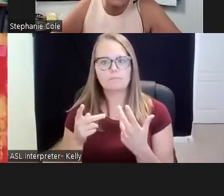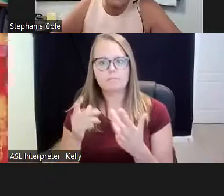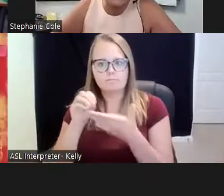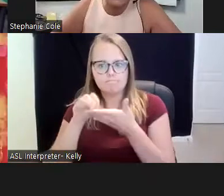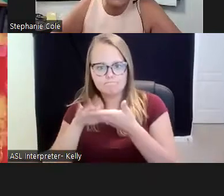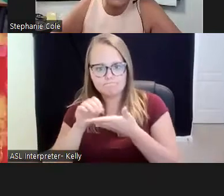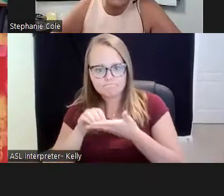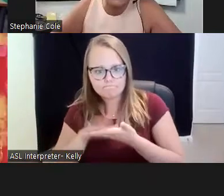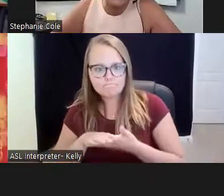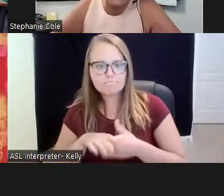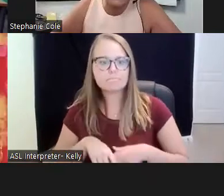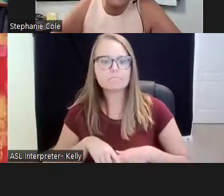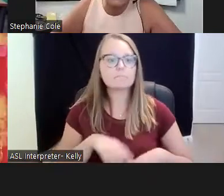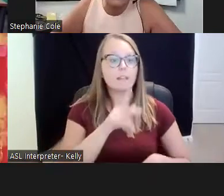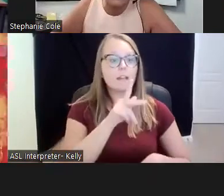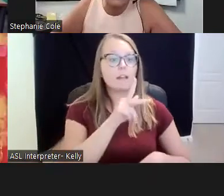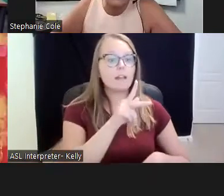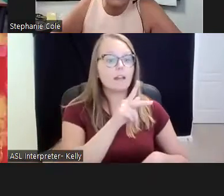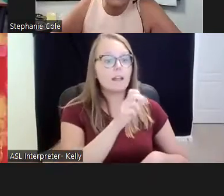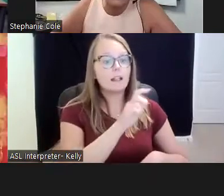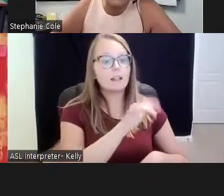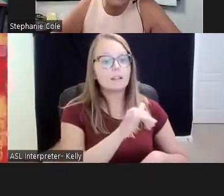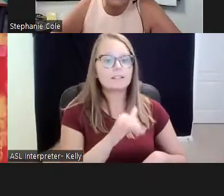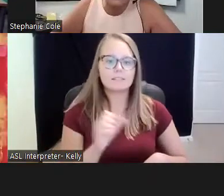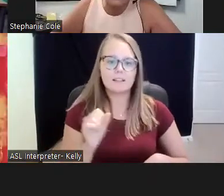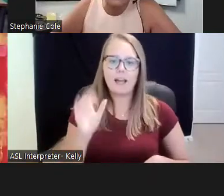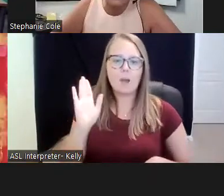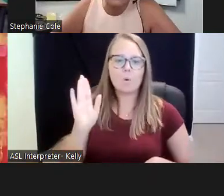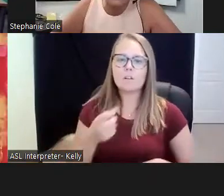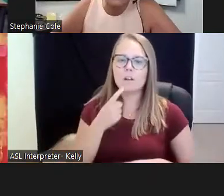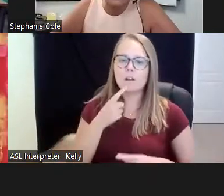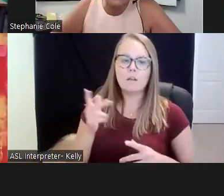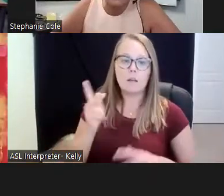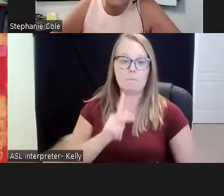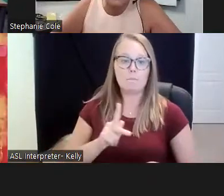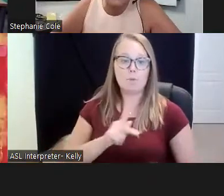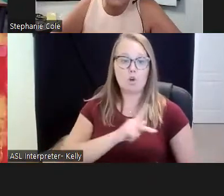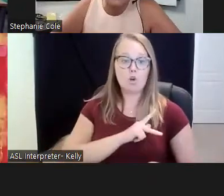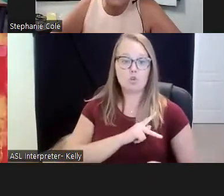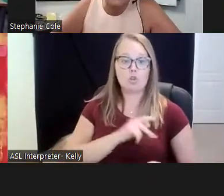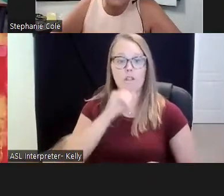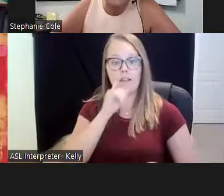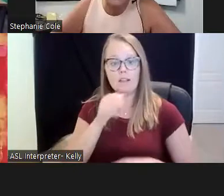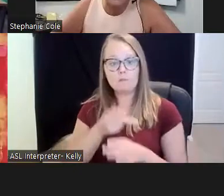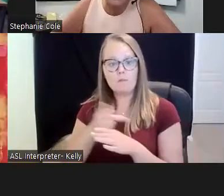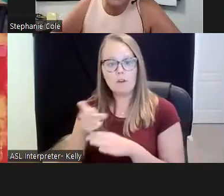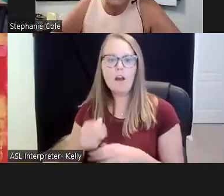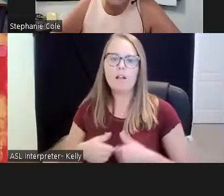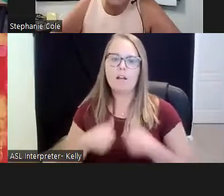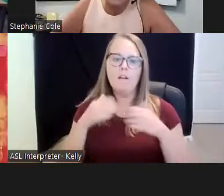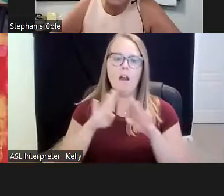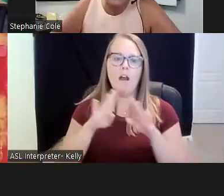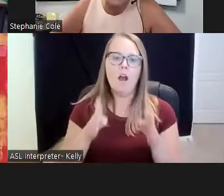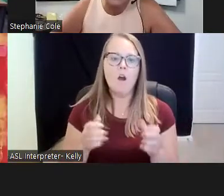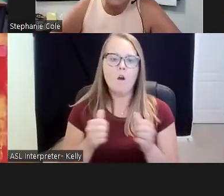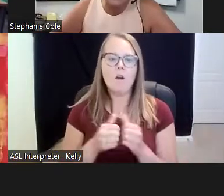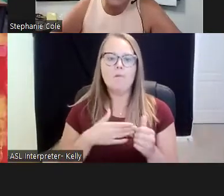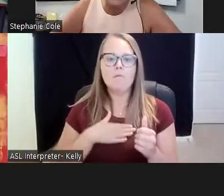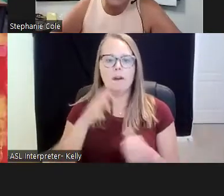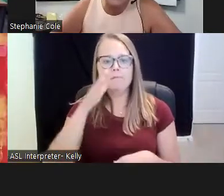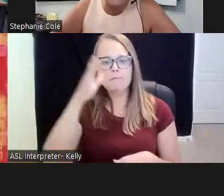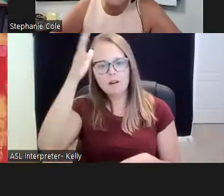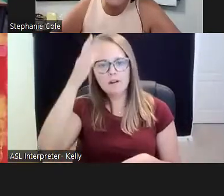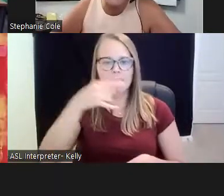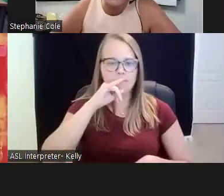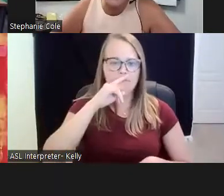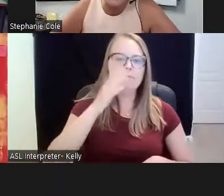Shannon. Kelly? I'll just say that the personal is professional for me, and I live in a house with my parents and my kids. So I know